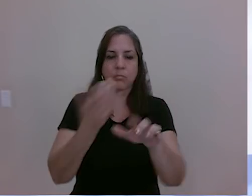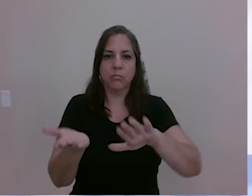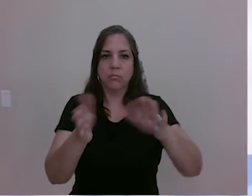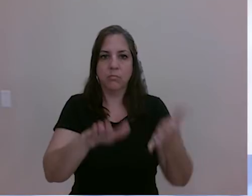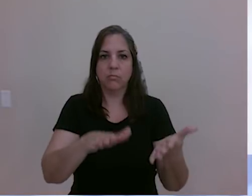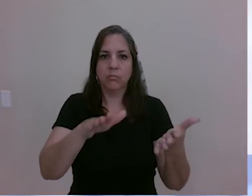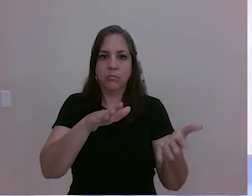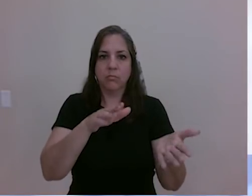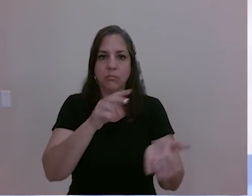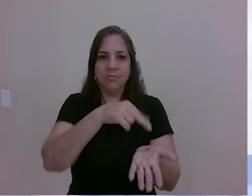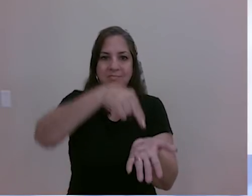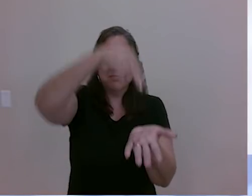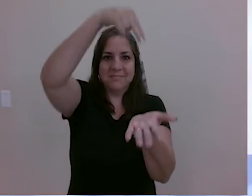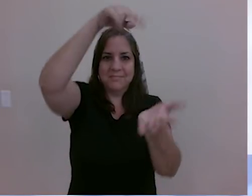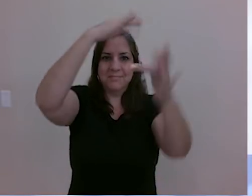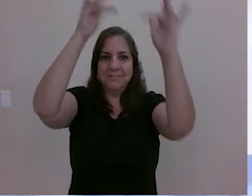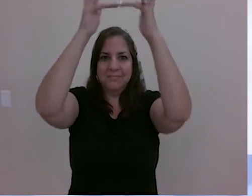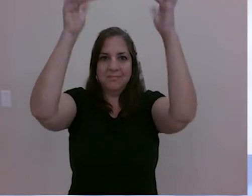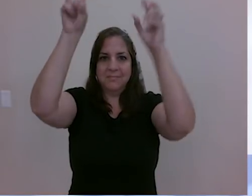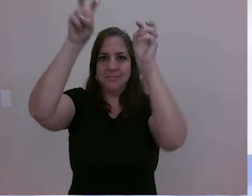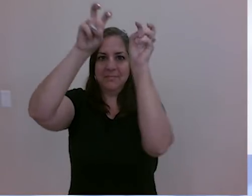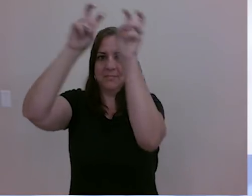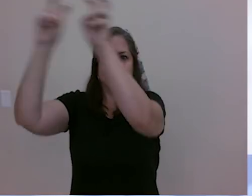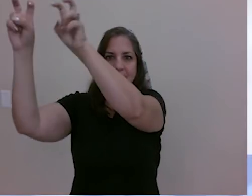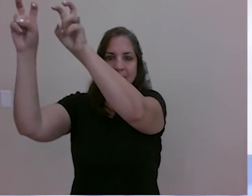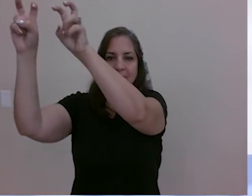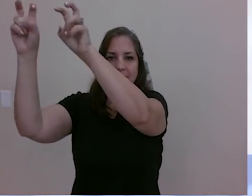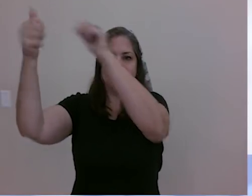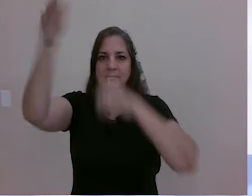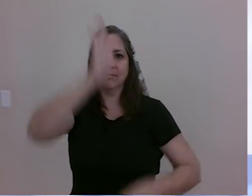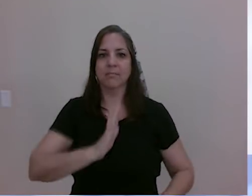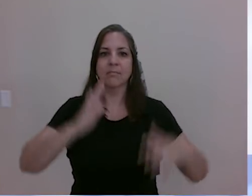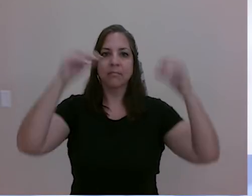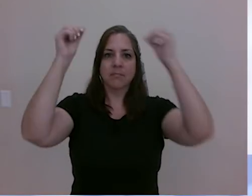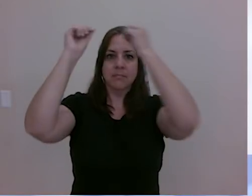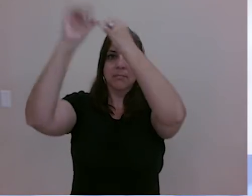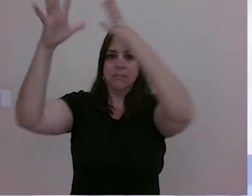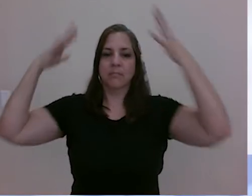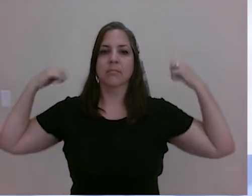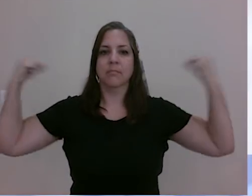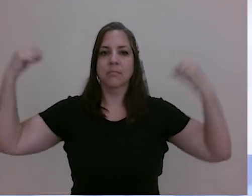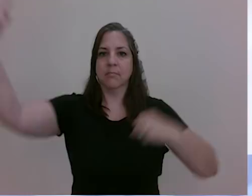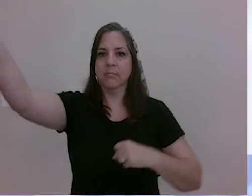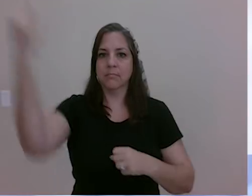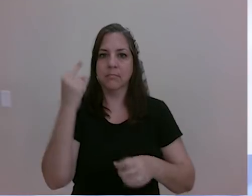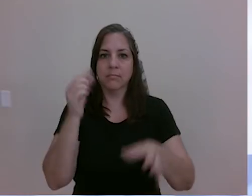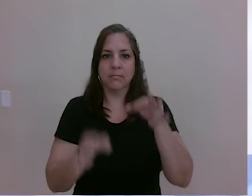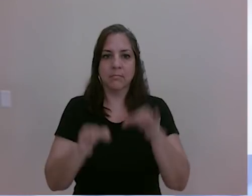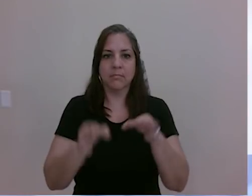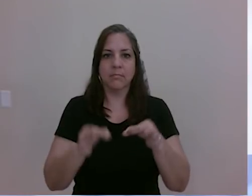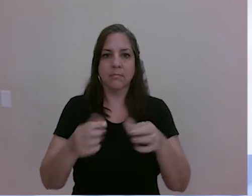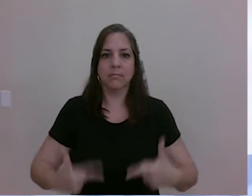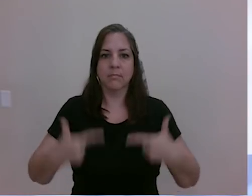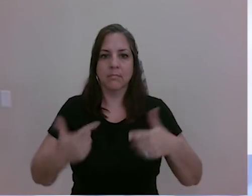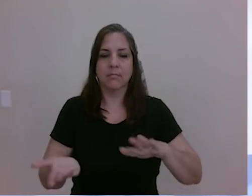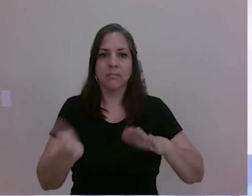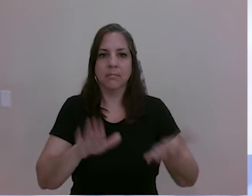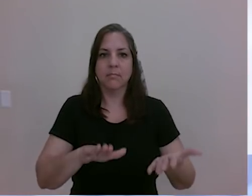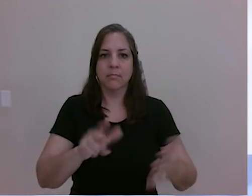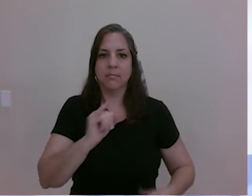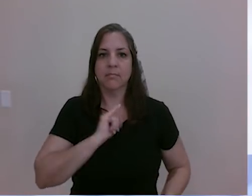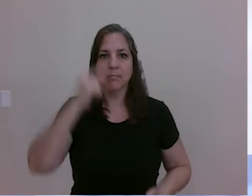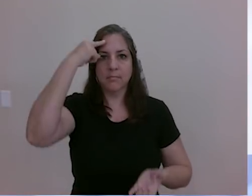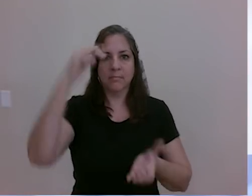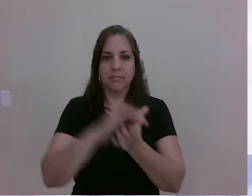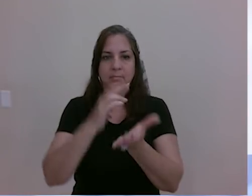dead. He ascended into heaven and is seated at the right hand of God, the Father Almighty. From there he will come to judge the living and the dead.